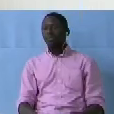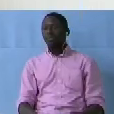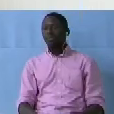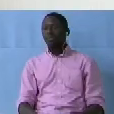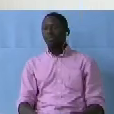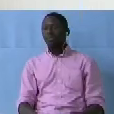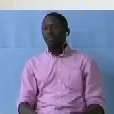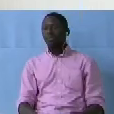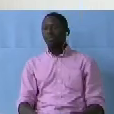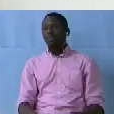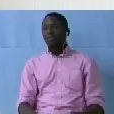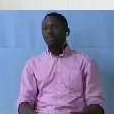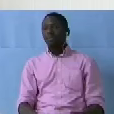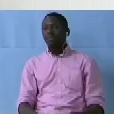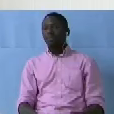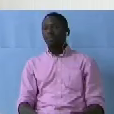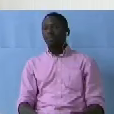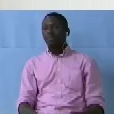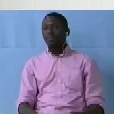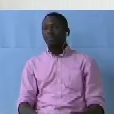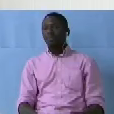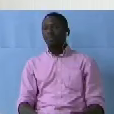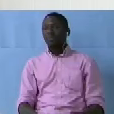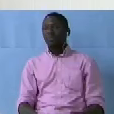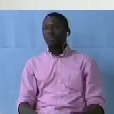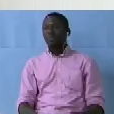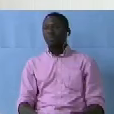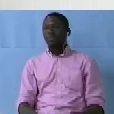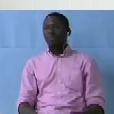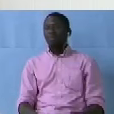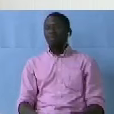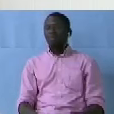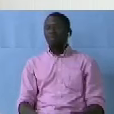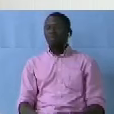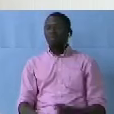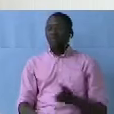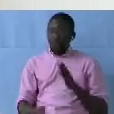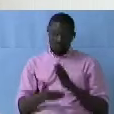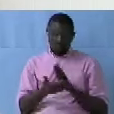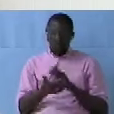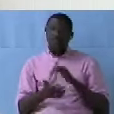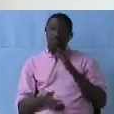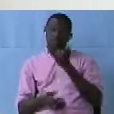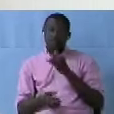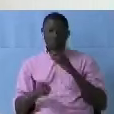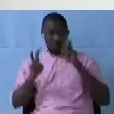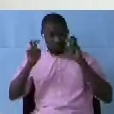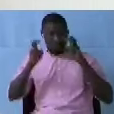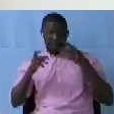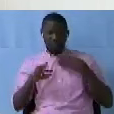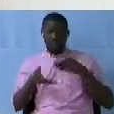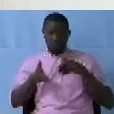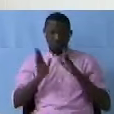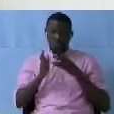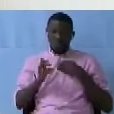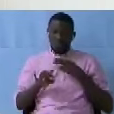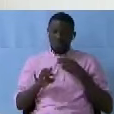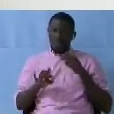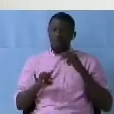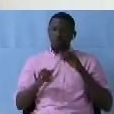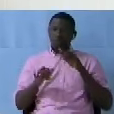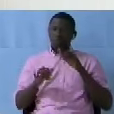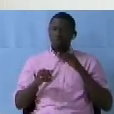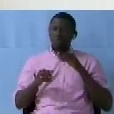well judging from the way he was acting and the way he was handling the patient wa buñ ko sétlo nak